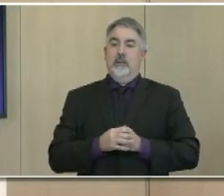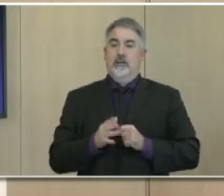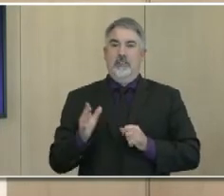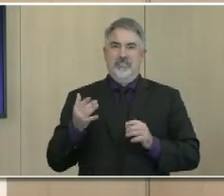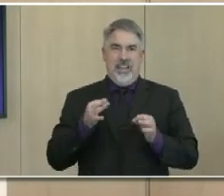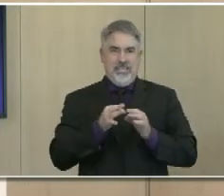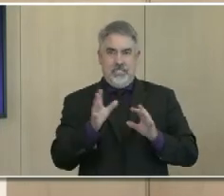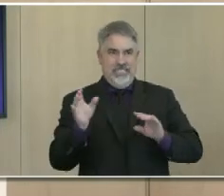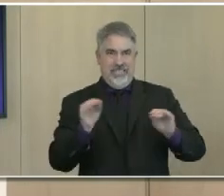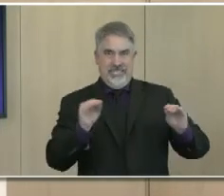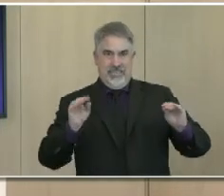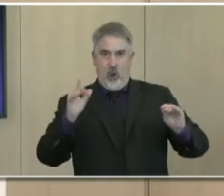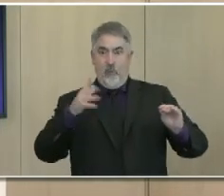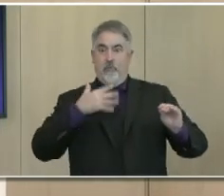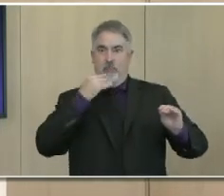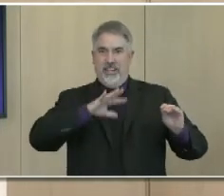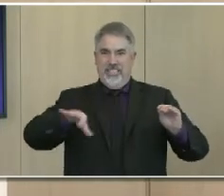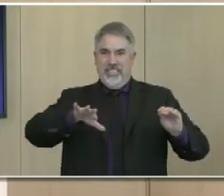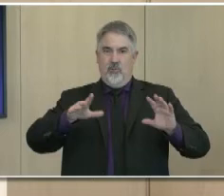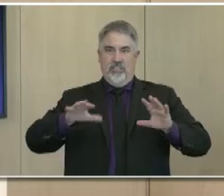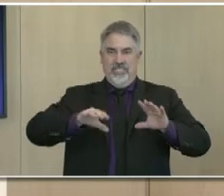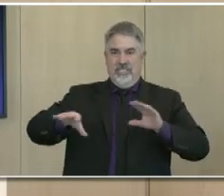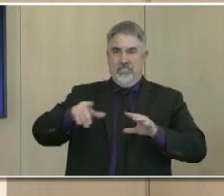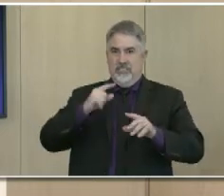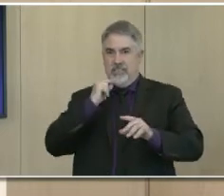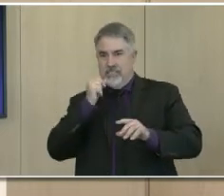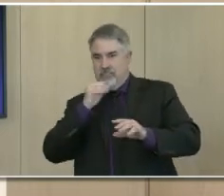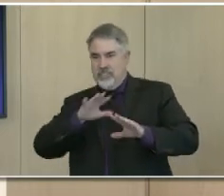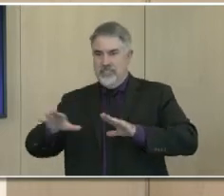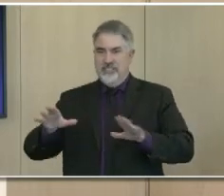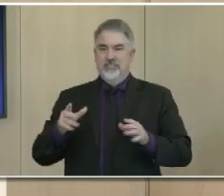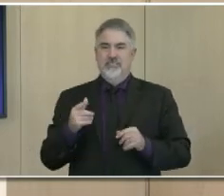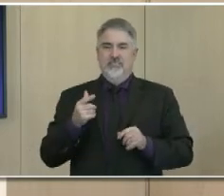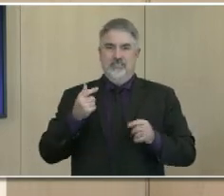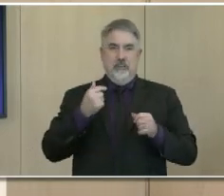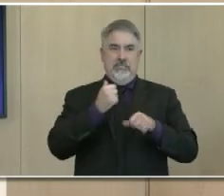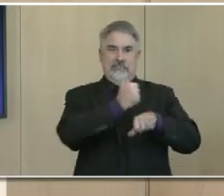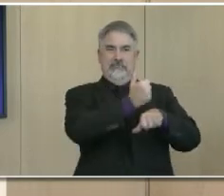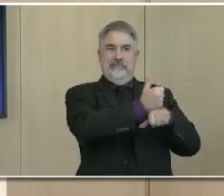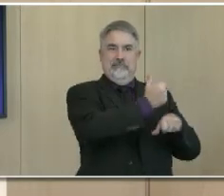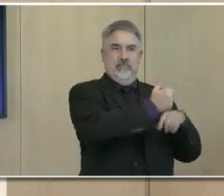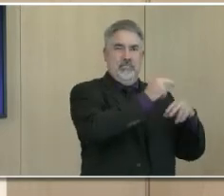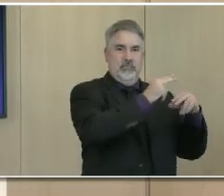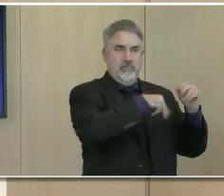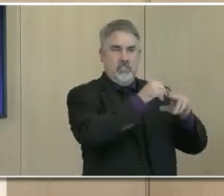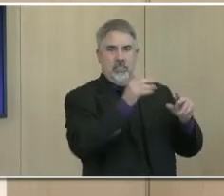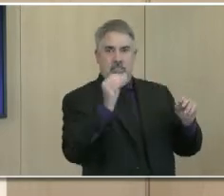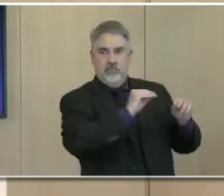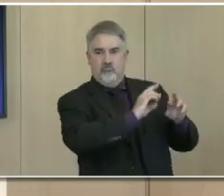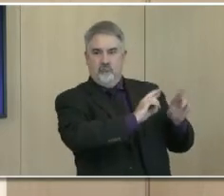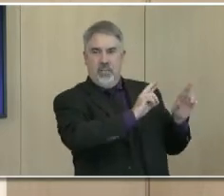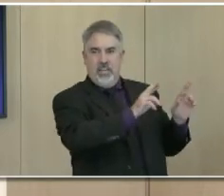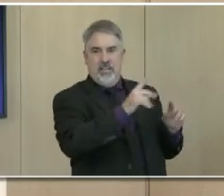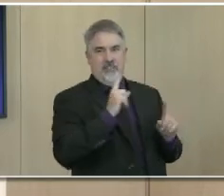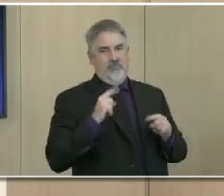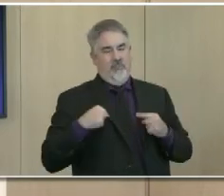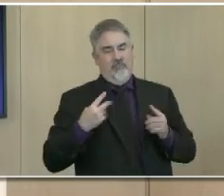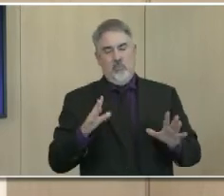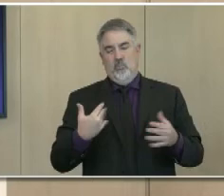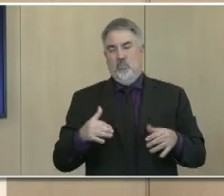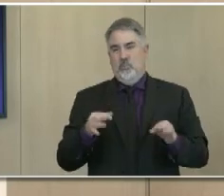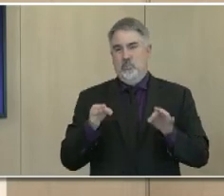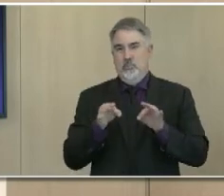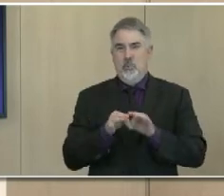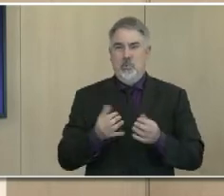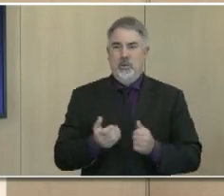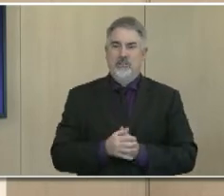antiviral medications can be developed. We thank everyone so far for what you've done, but we are asking